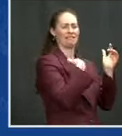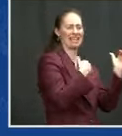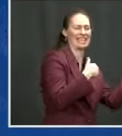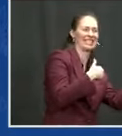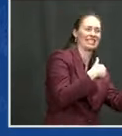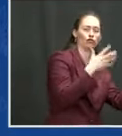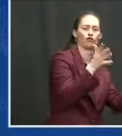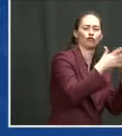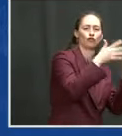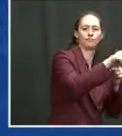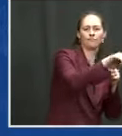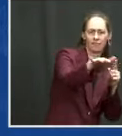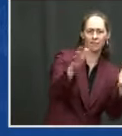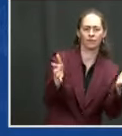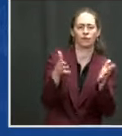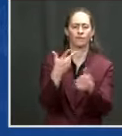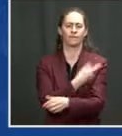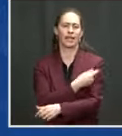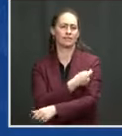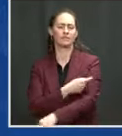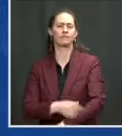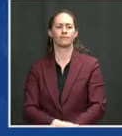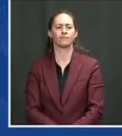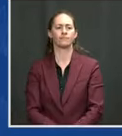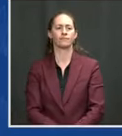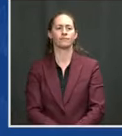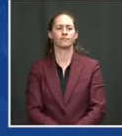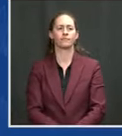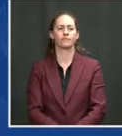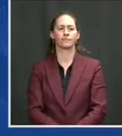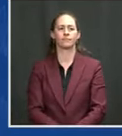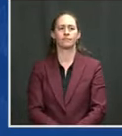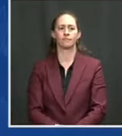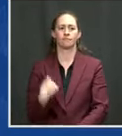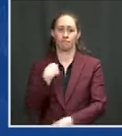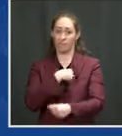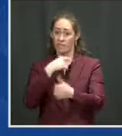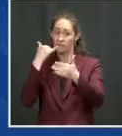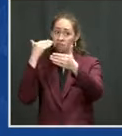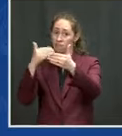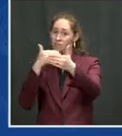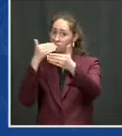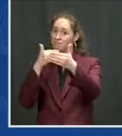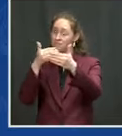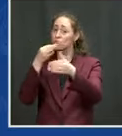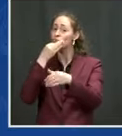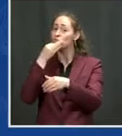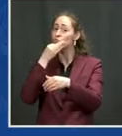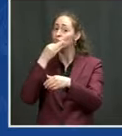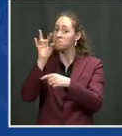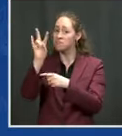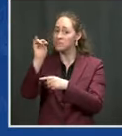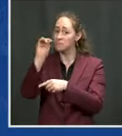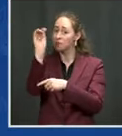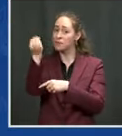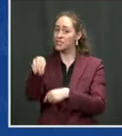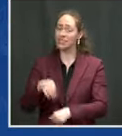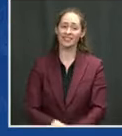goal of getting 70 percent of our adults vaccinated. Well, you're doing a heck of a job. And the idea you're talking about